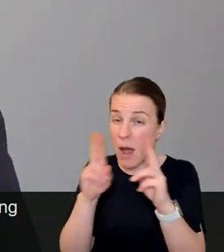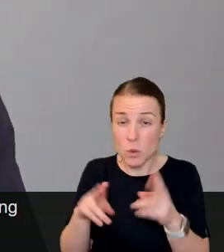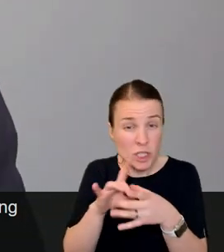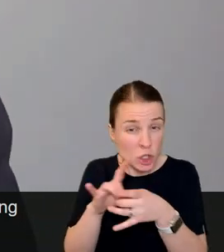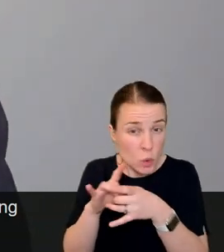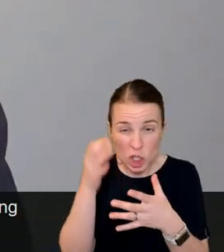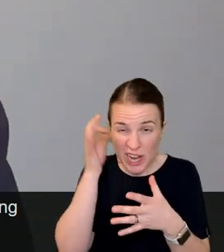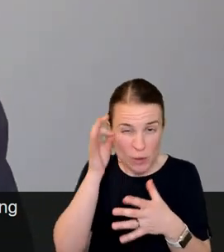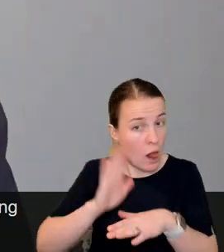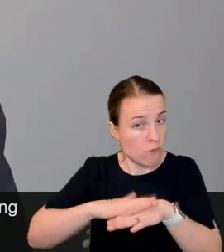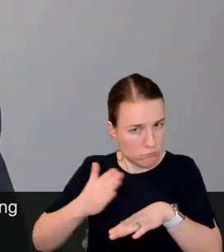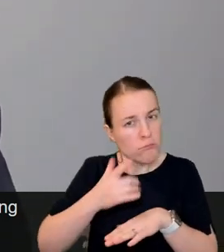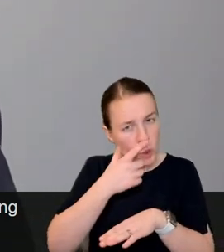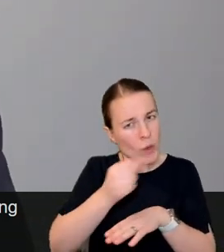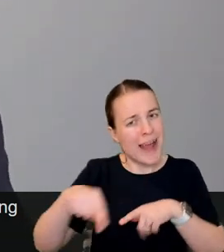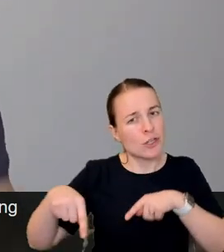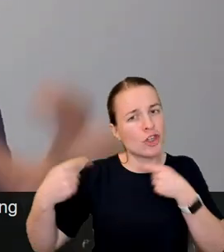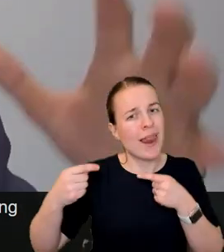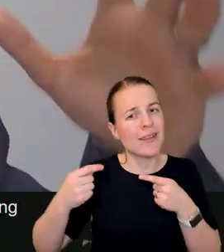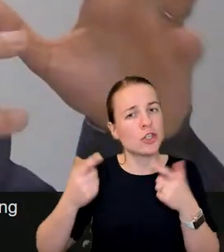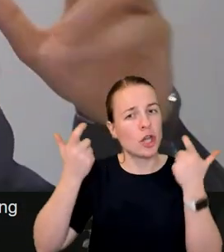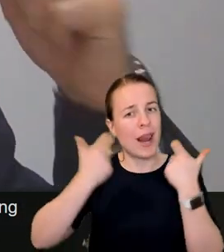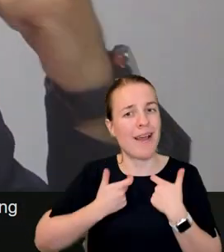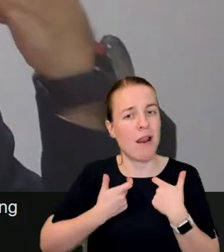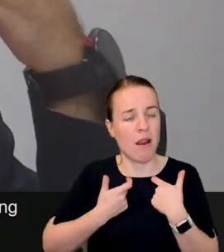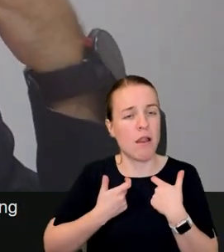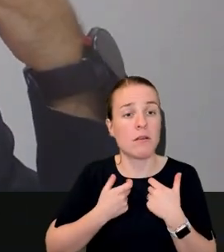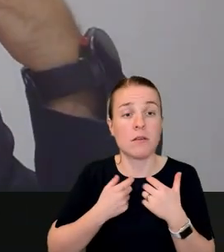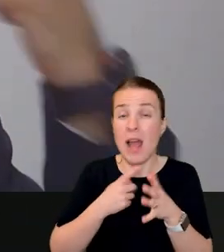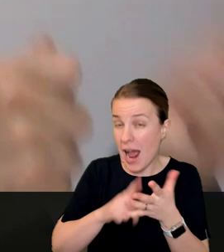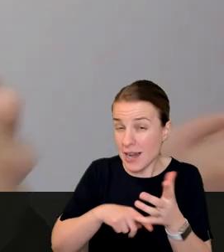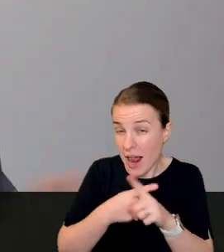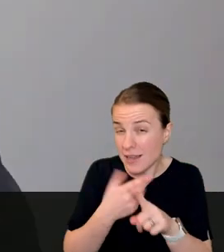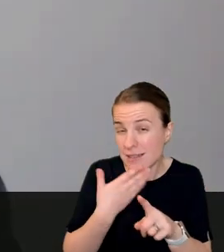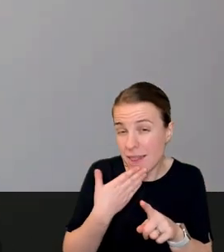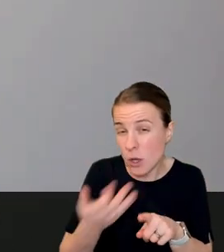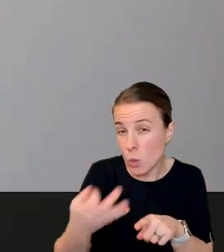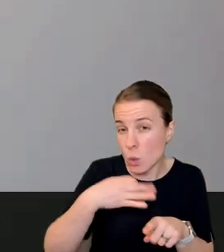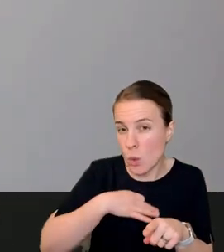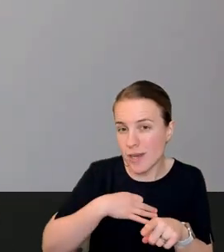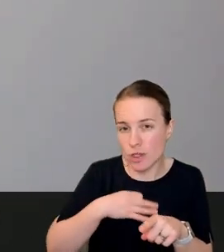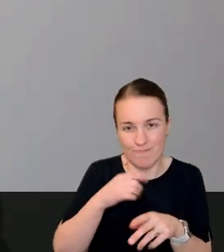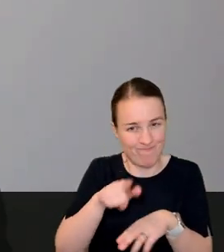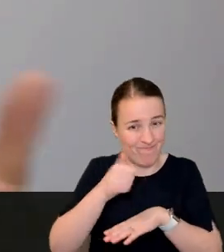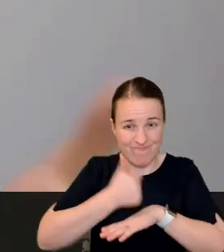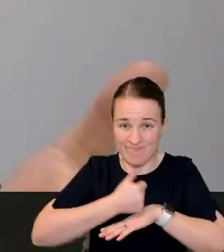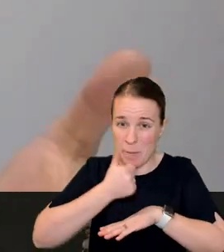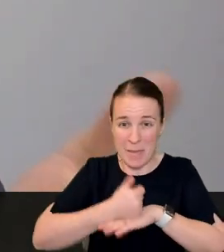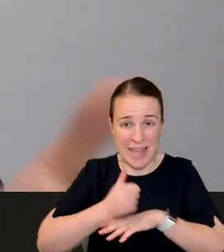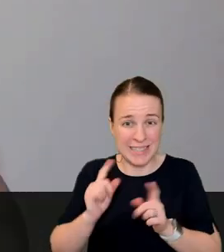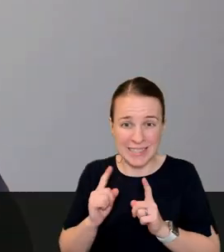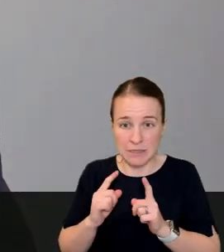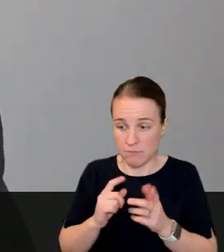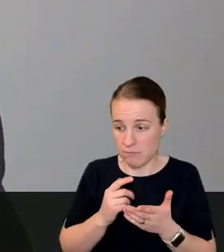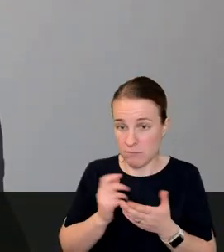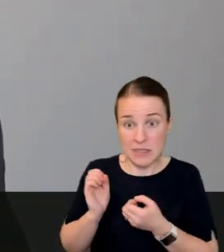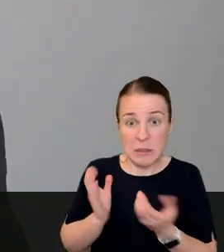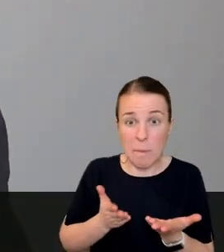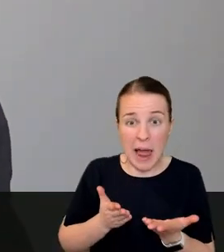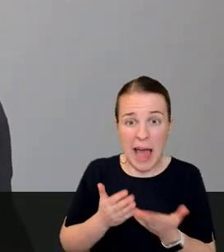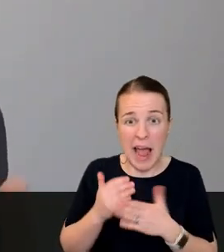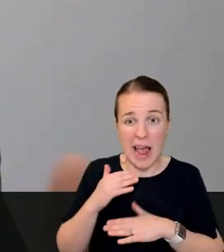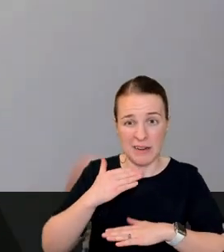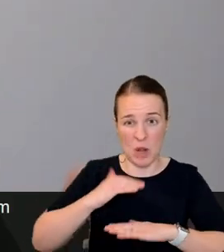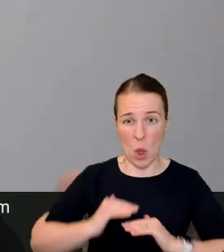Alex, your question is linked actually with the first one, which is a basic shortage of supply to meet the demand. And I'm afraid some of the government's policies, you mentioned